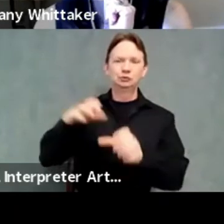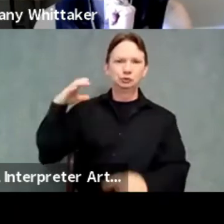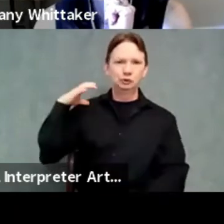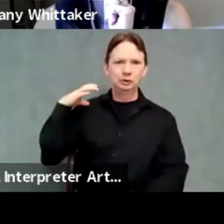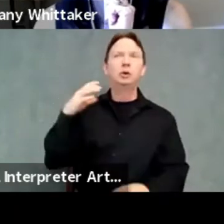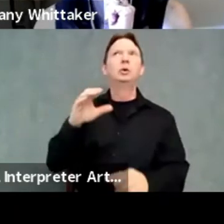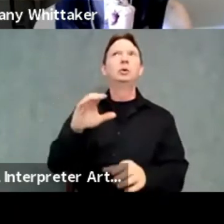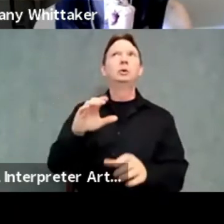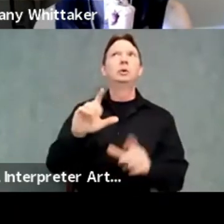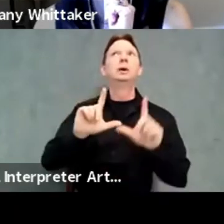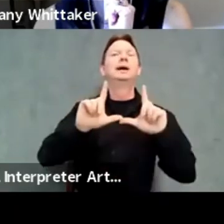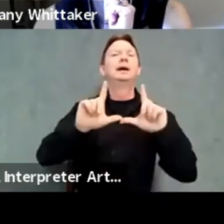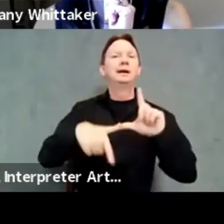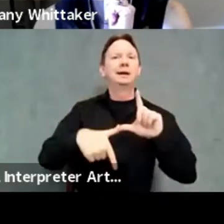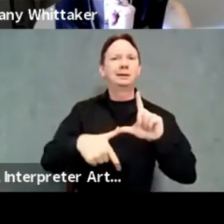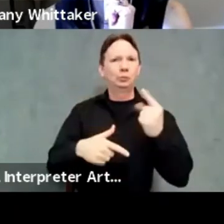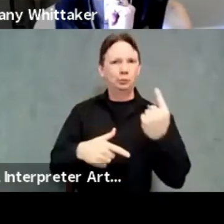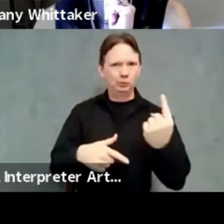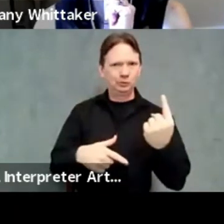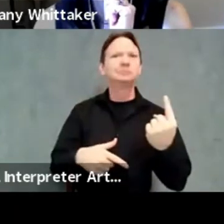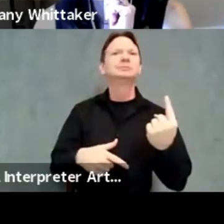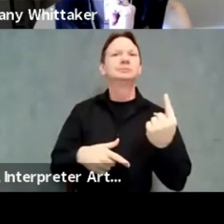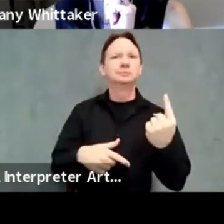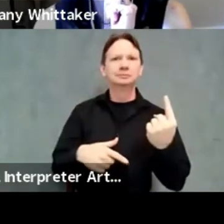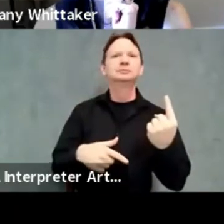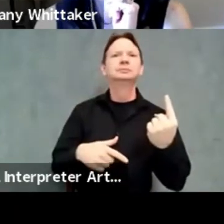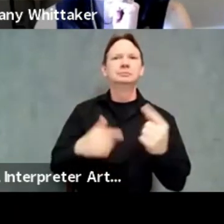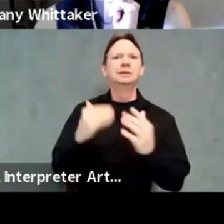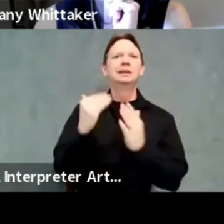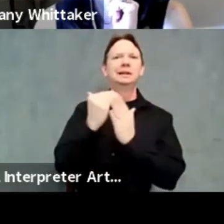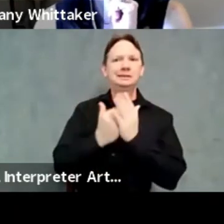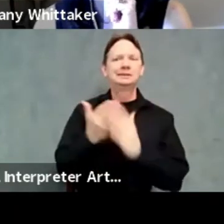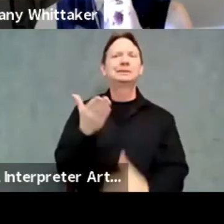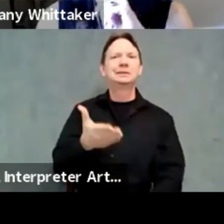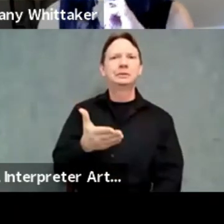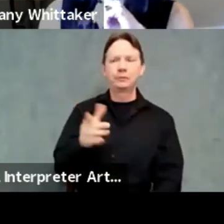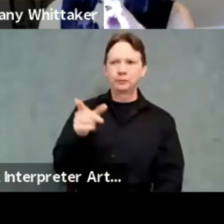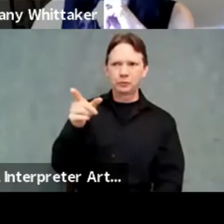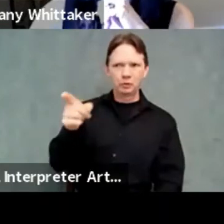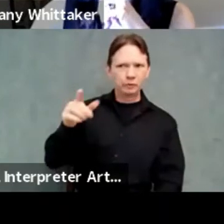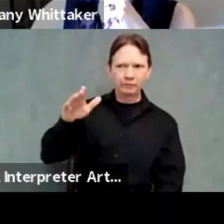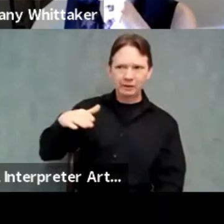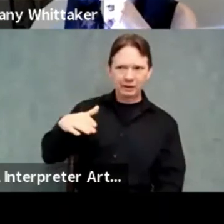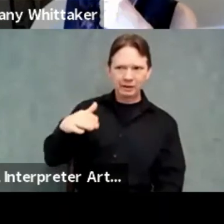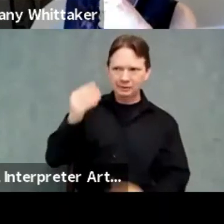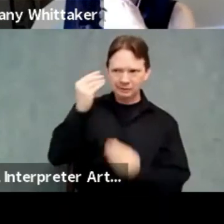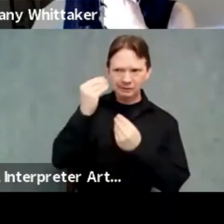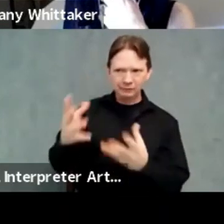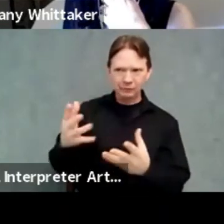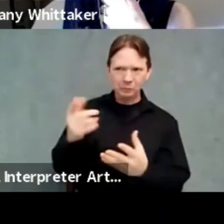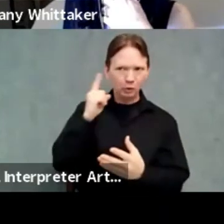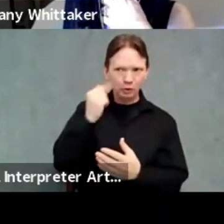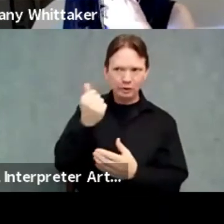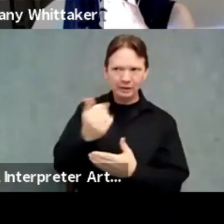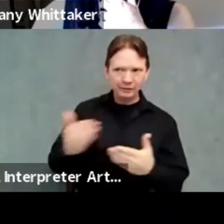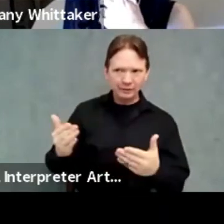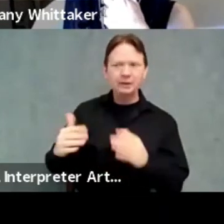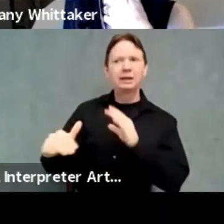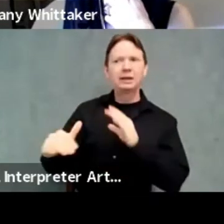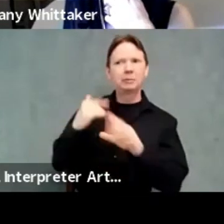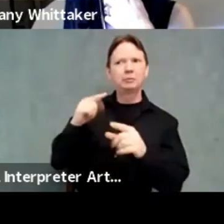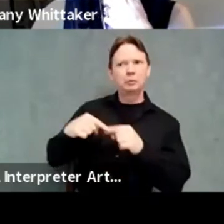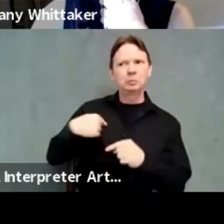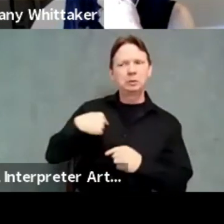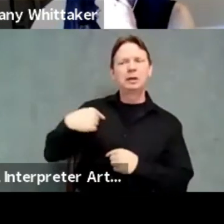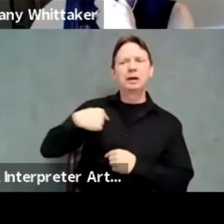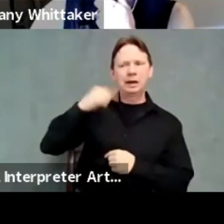So after May 1, you'll have the current SIG chair will be listed there. If you haven't heard anything, just email me and I can help put you all in touch as well. It's